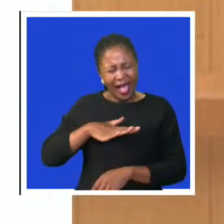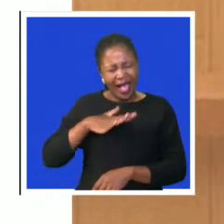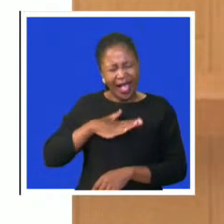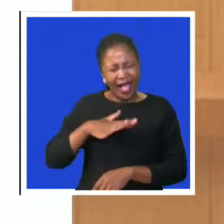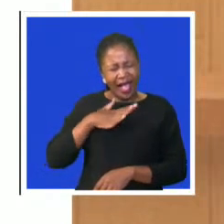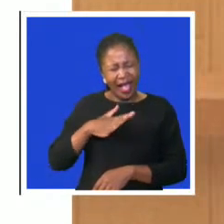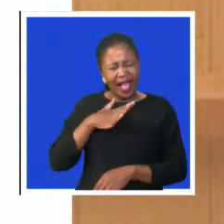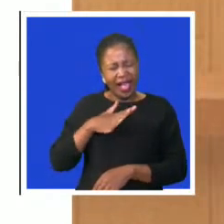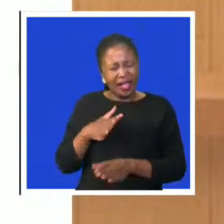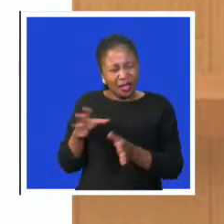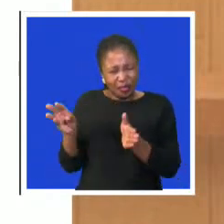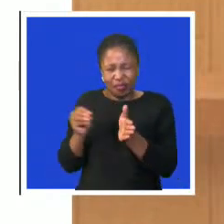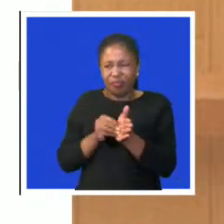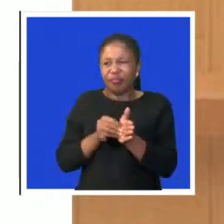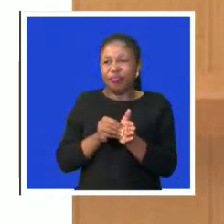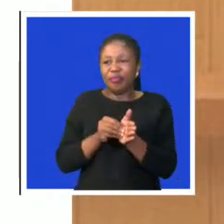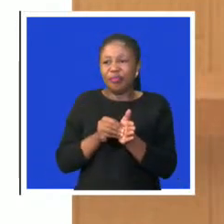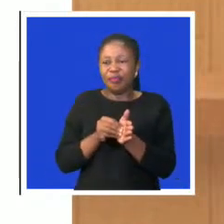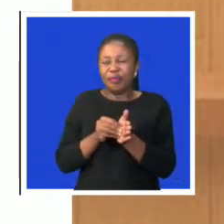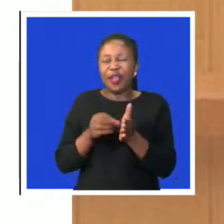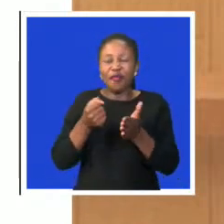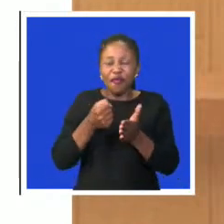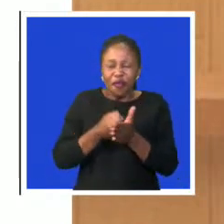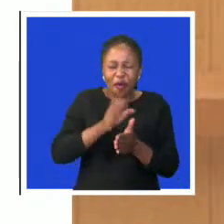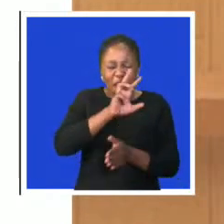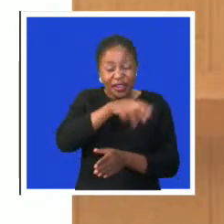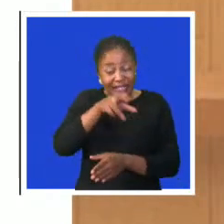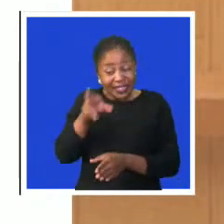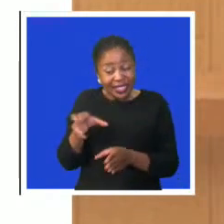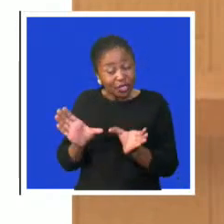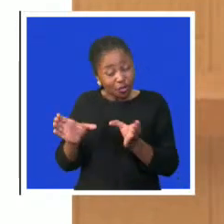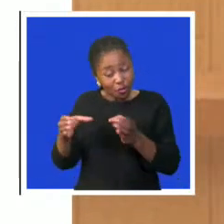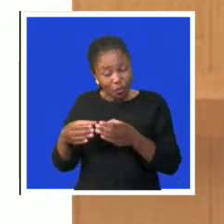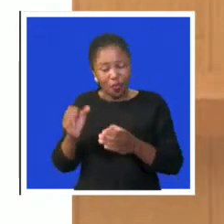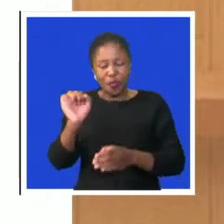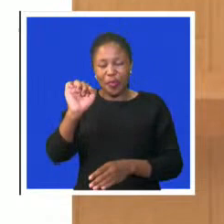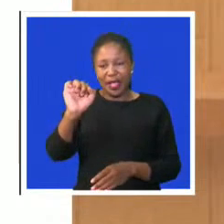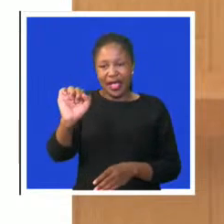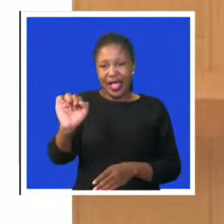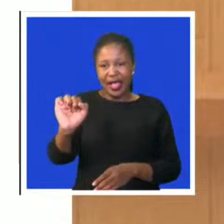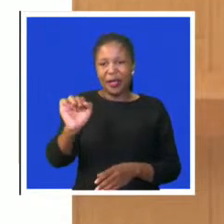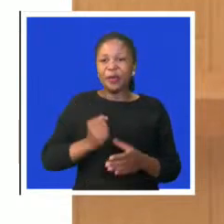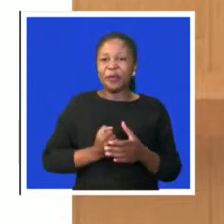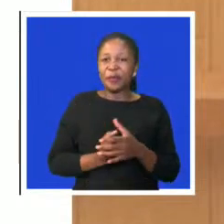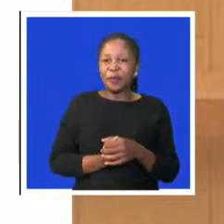religious group belongs to. Now, let us look, dear Lena,